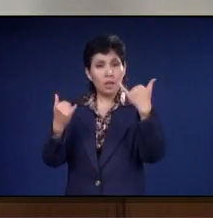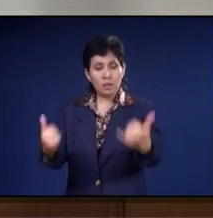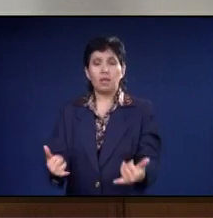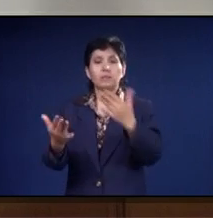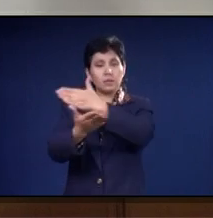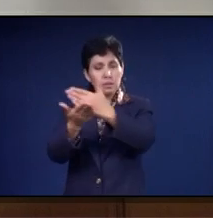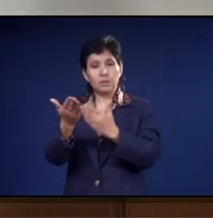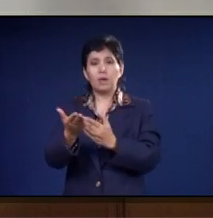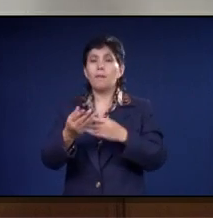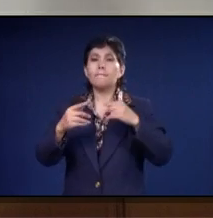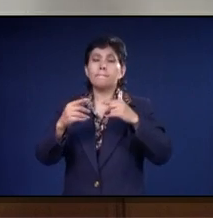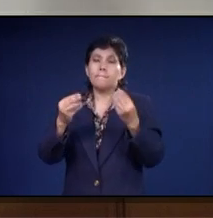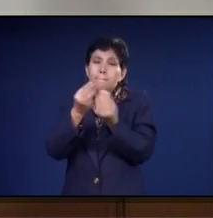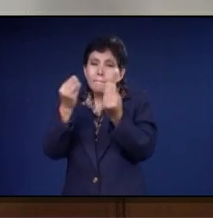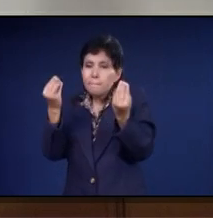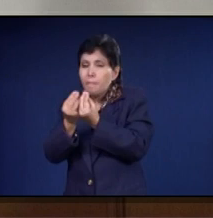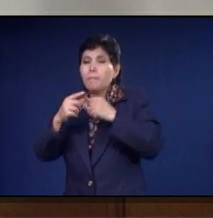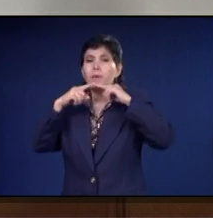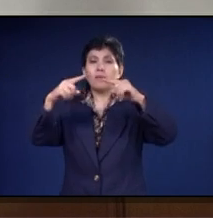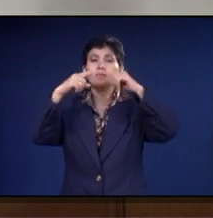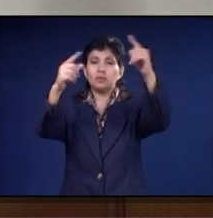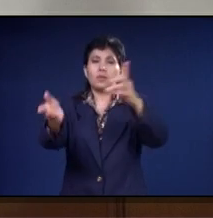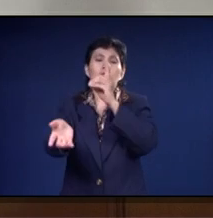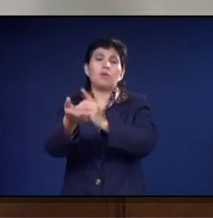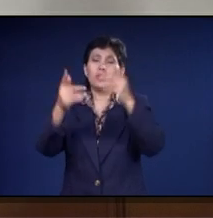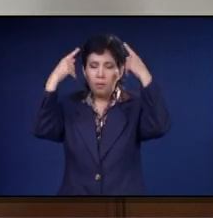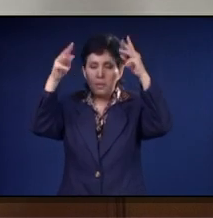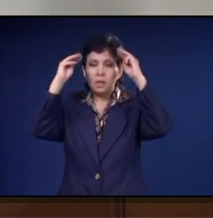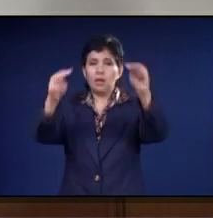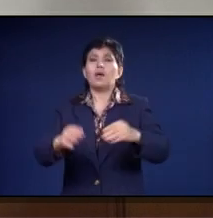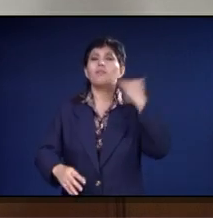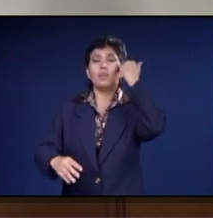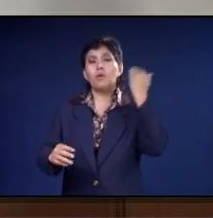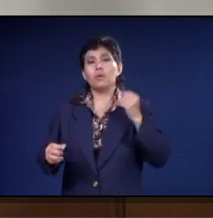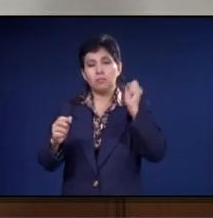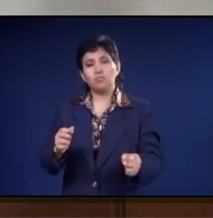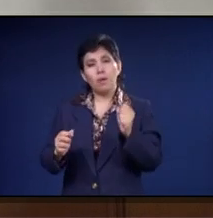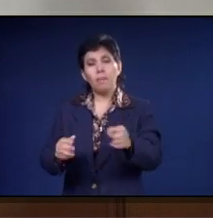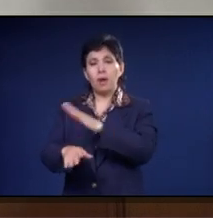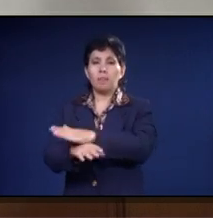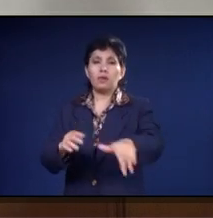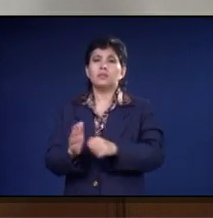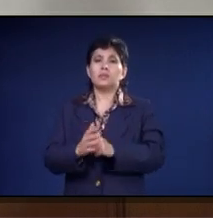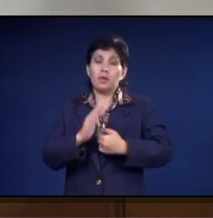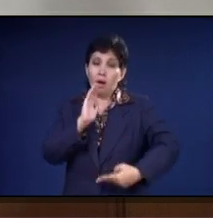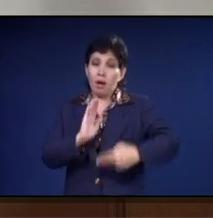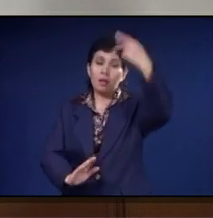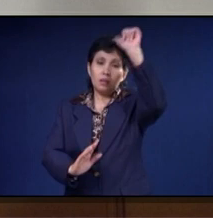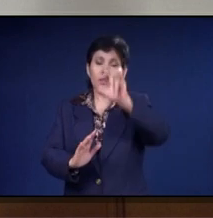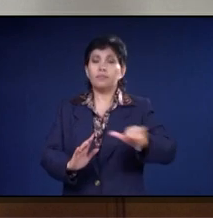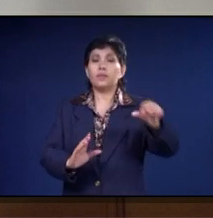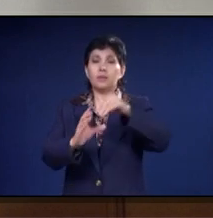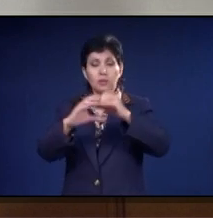Now, some of the more famous people, let's say the doctors and lawyers and prime minister, we tend to hold them highly in the